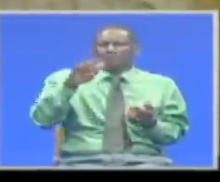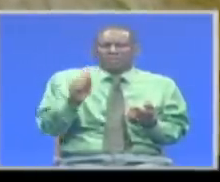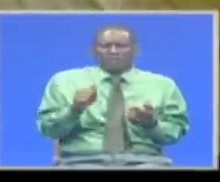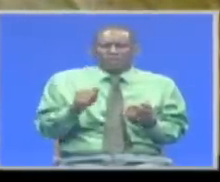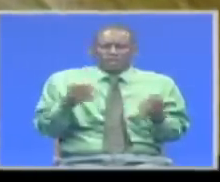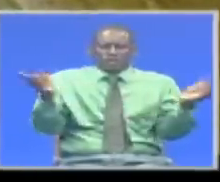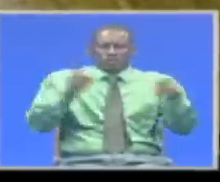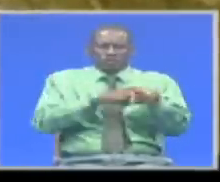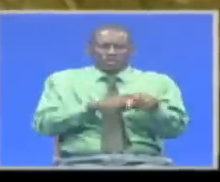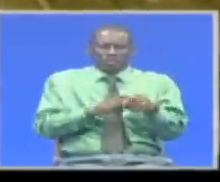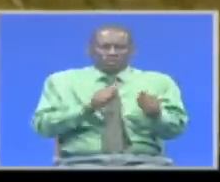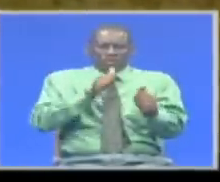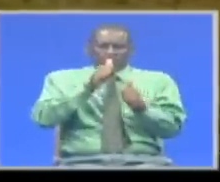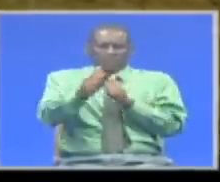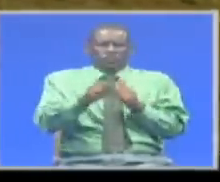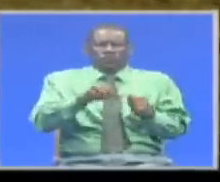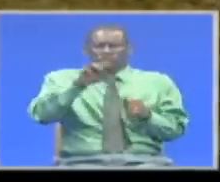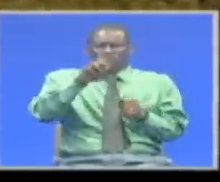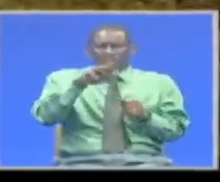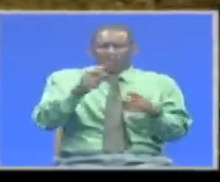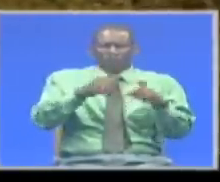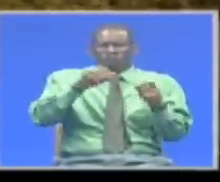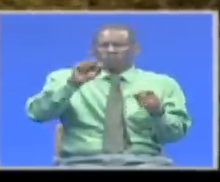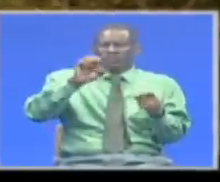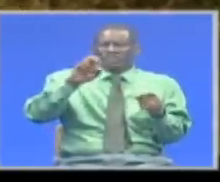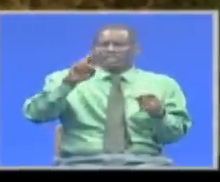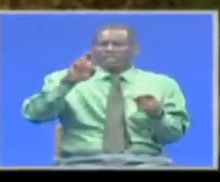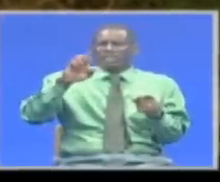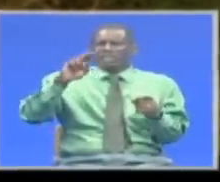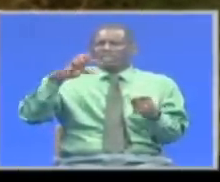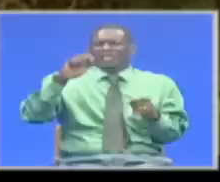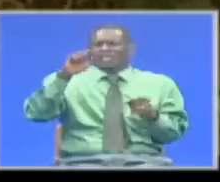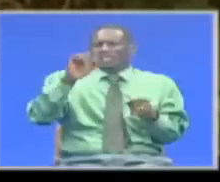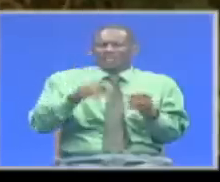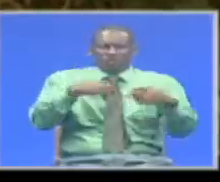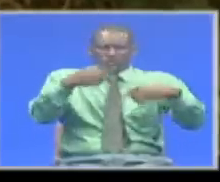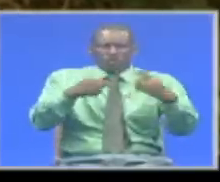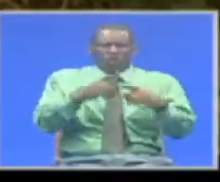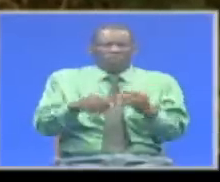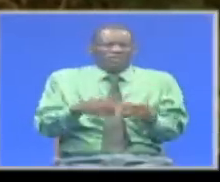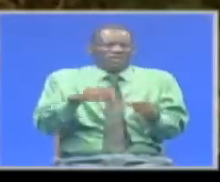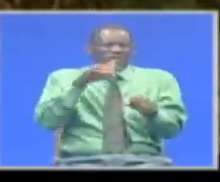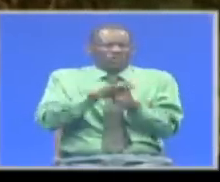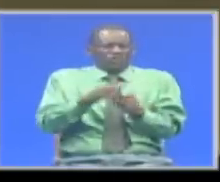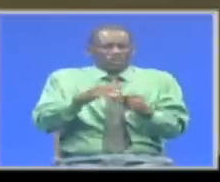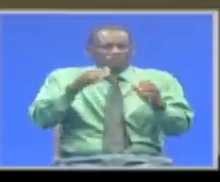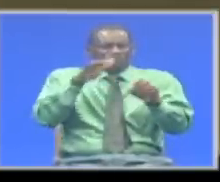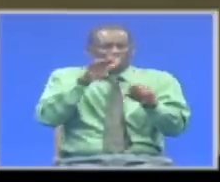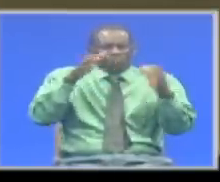interim, the crossing into the Mara from the Serengeti continues, even though there isn't much of a river to cross.